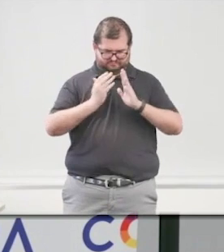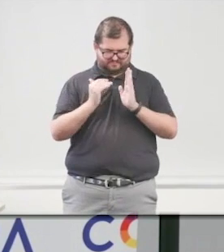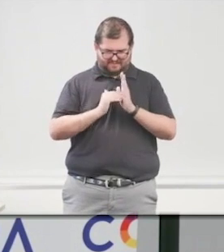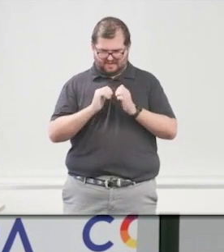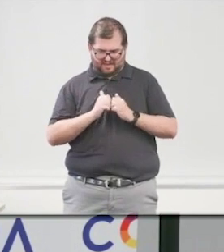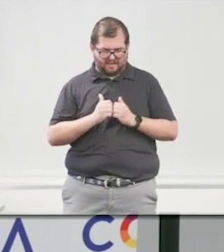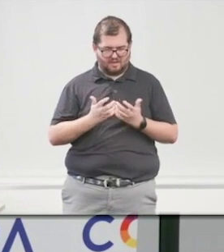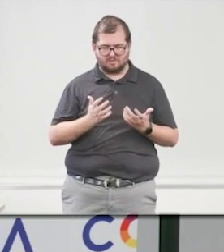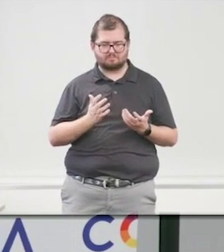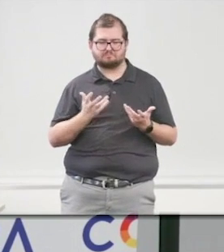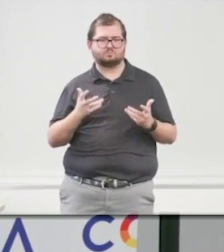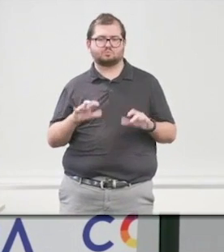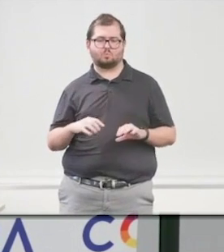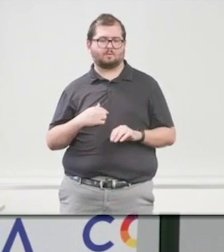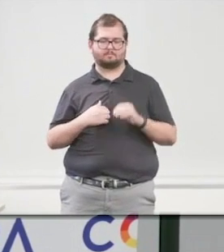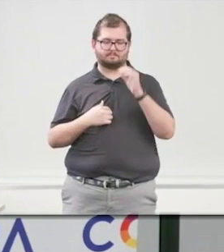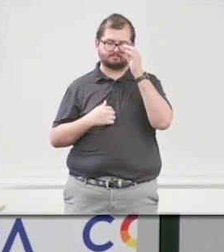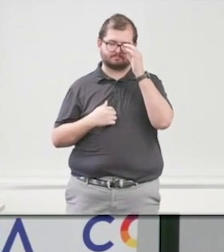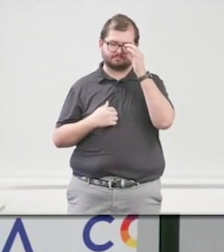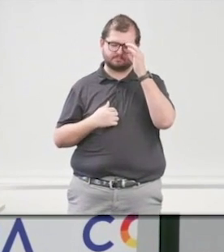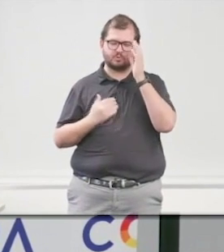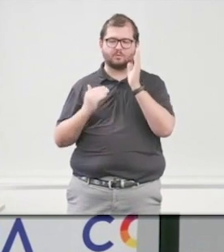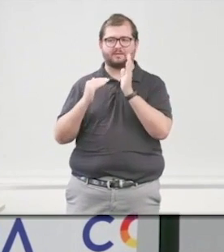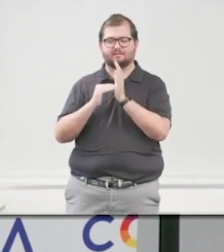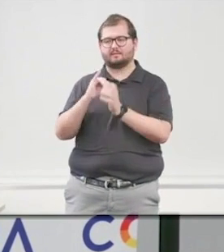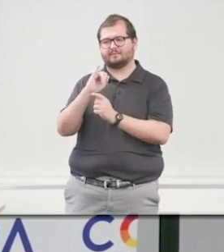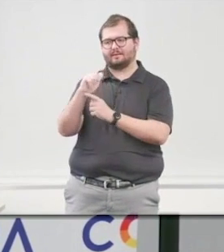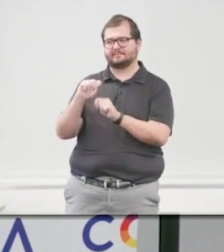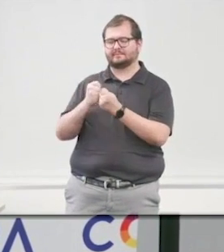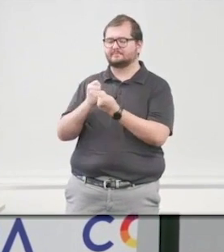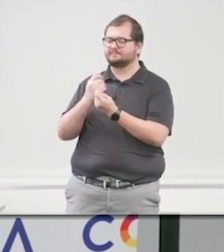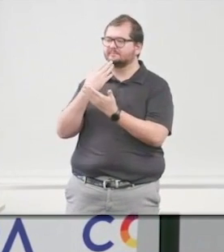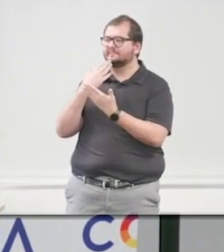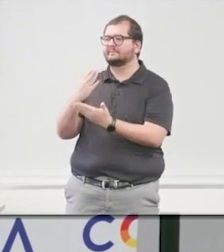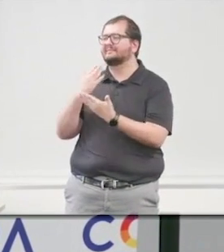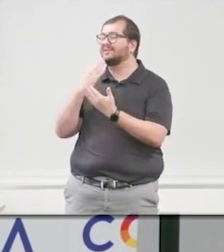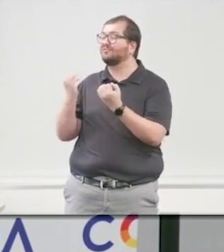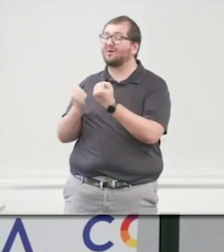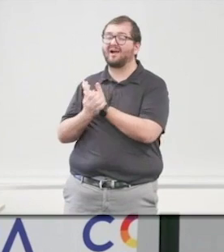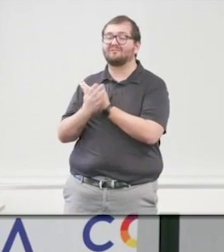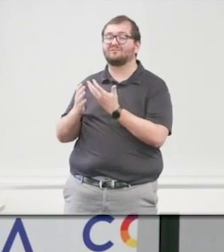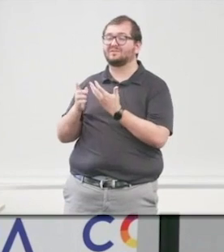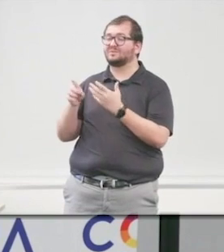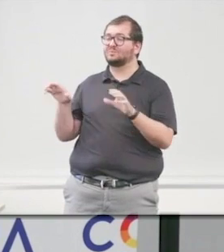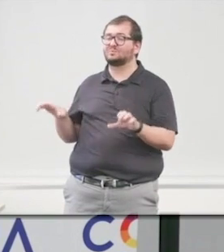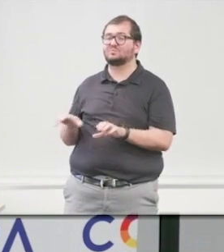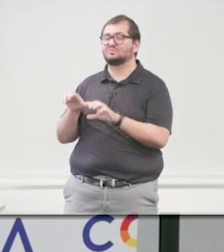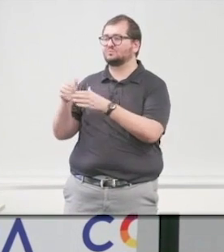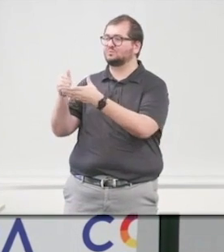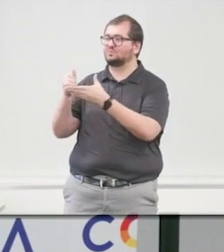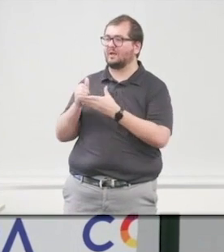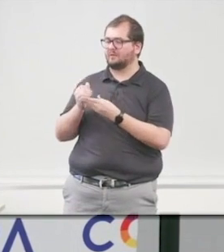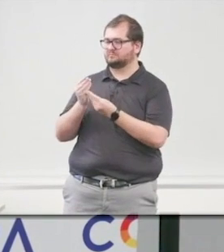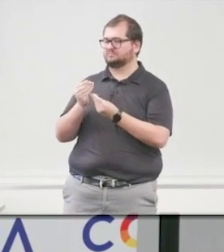And so I recognize and thank our team for all the risk mitigation strategies that we have in place as it relates